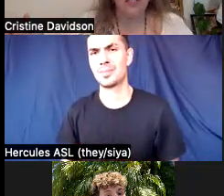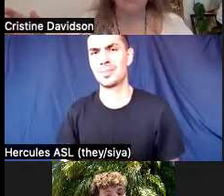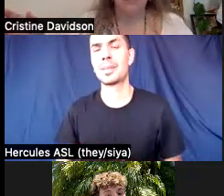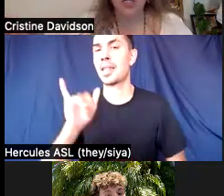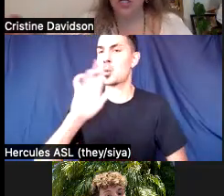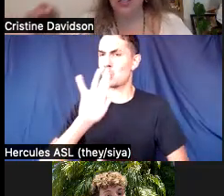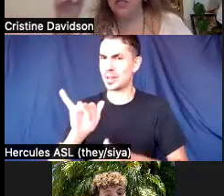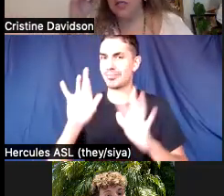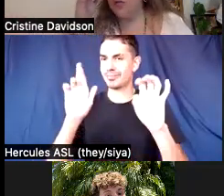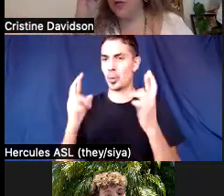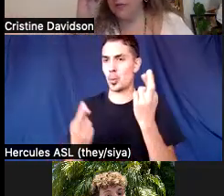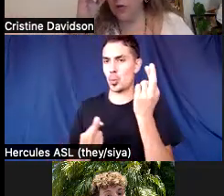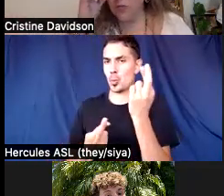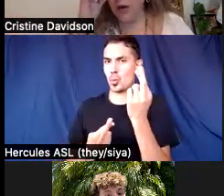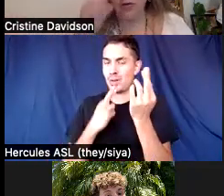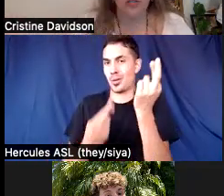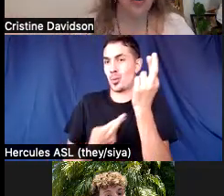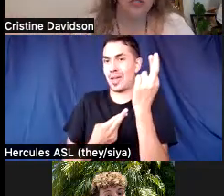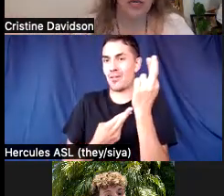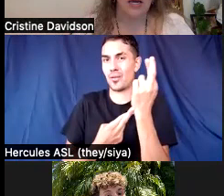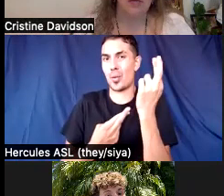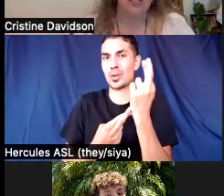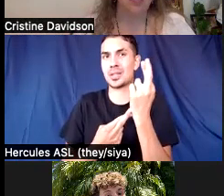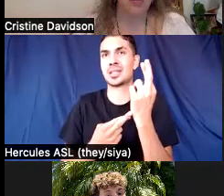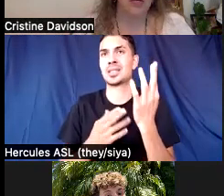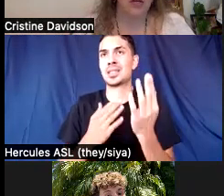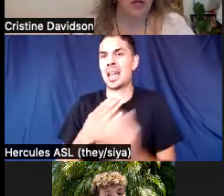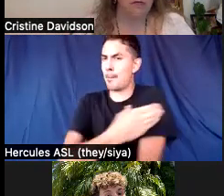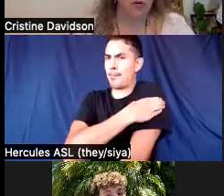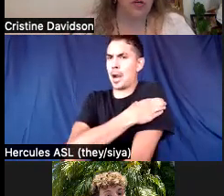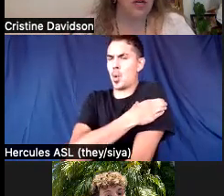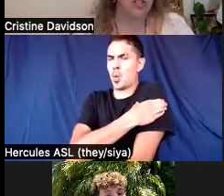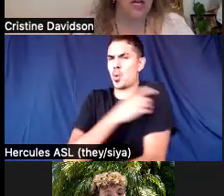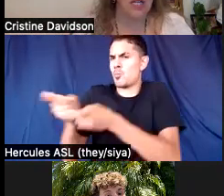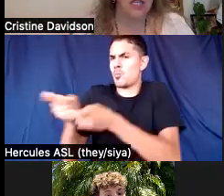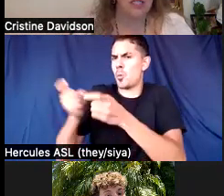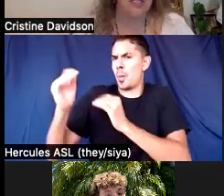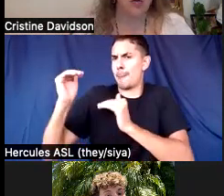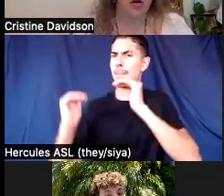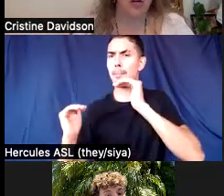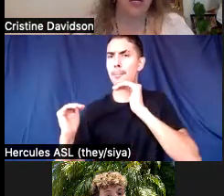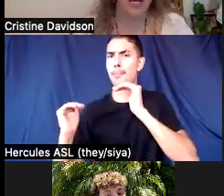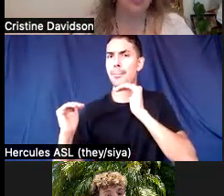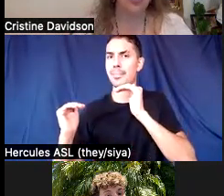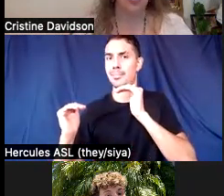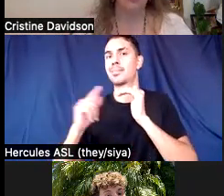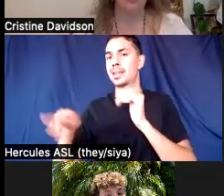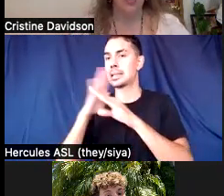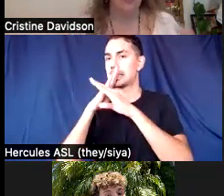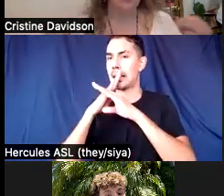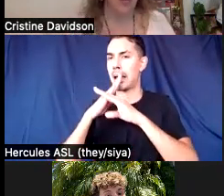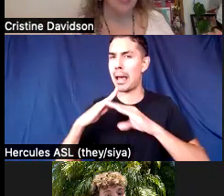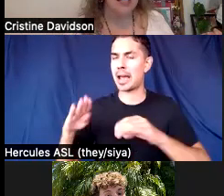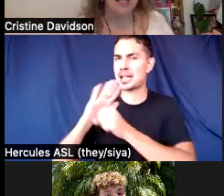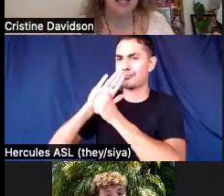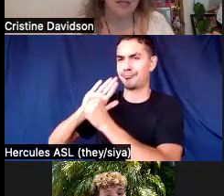reinforce submission, reinforce power and control dynamics, reinforce our silence or our inaction,